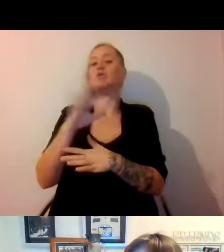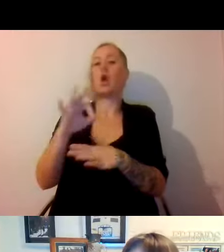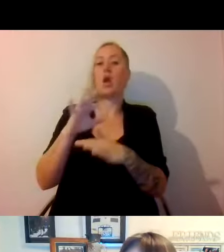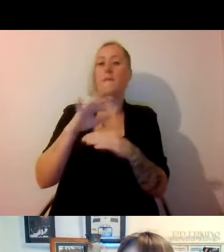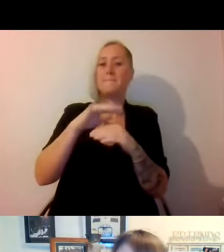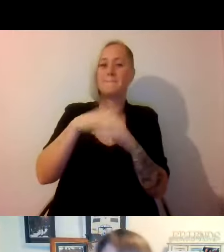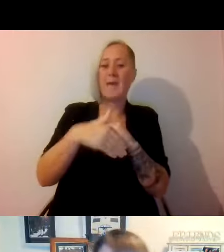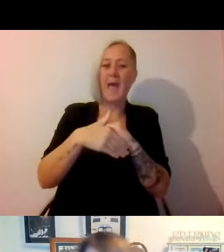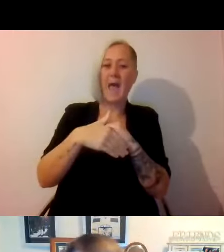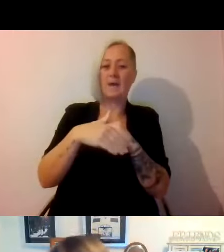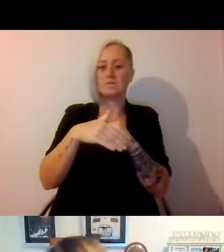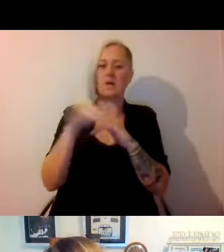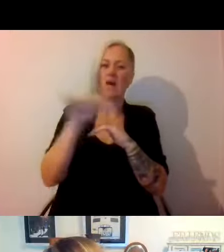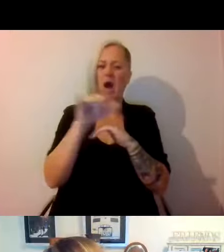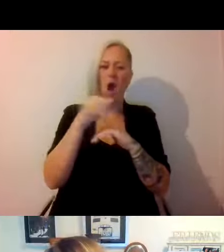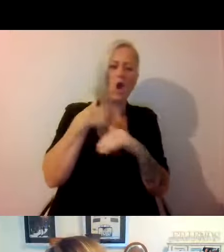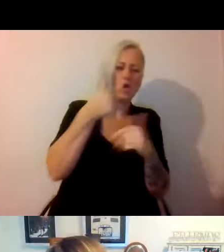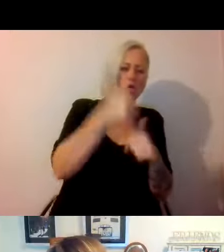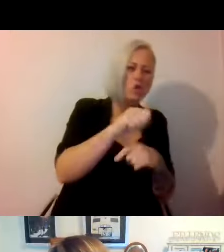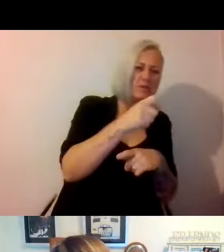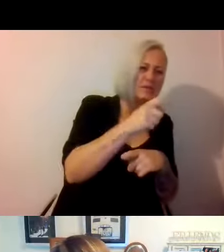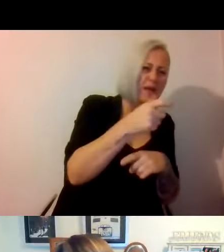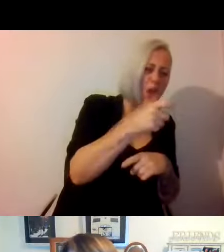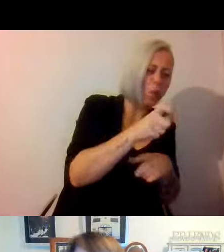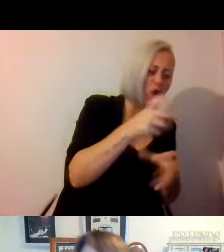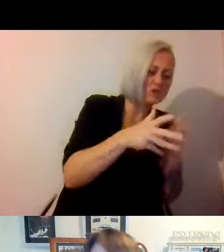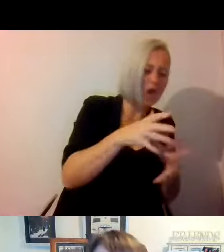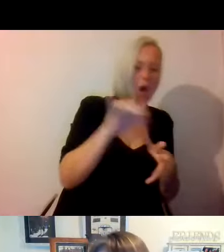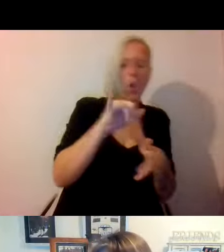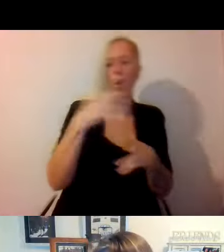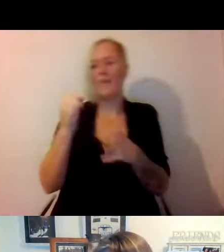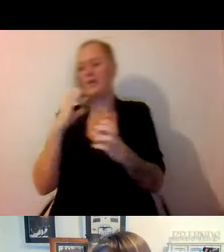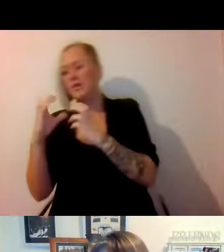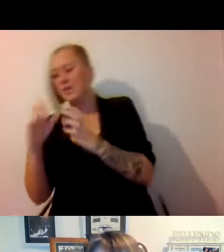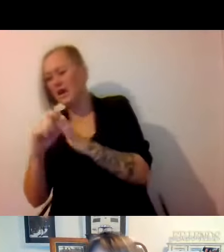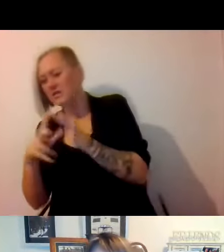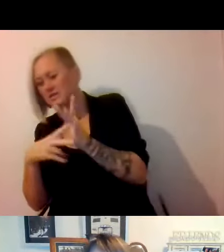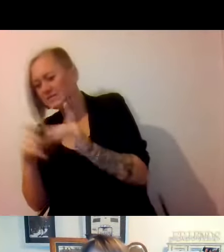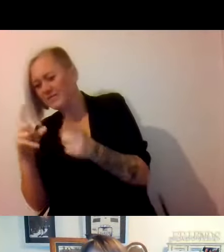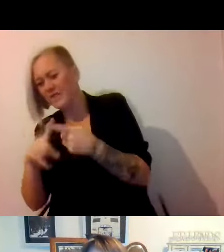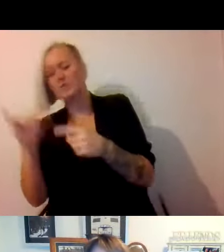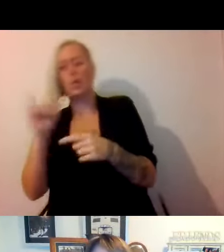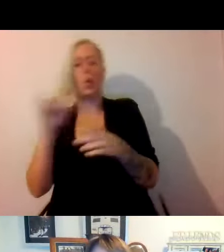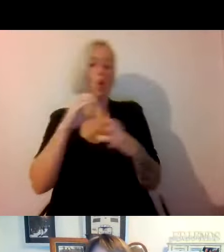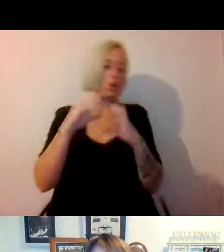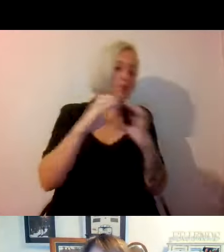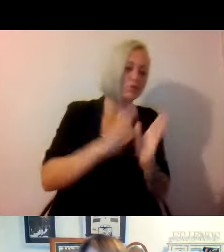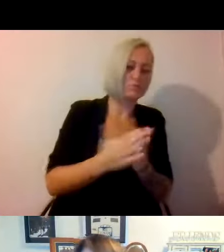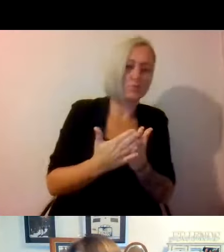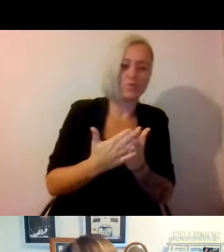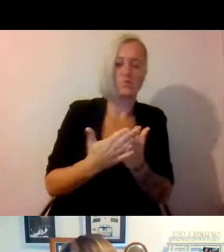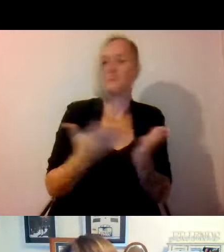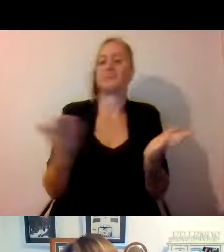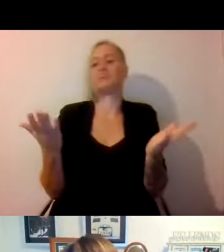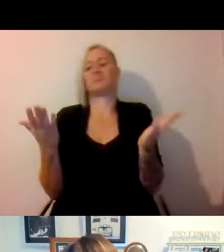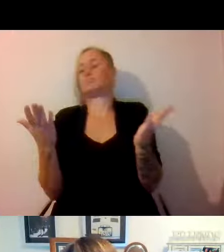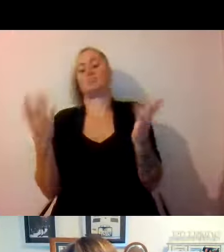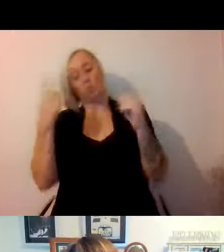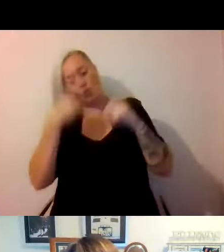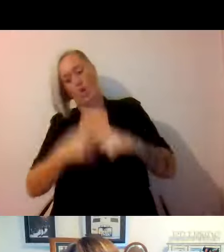keyword sign or would we have a communication device or would we have a communication book. It's working out what works for